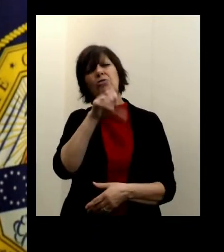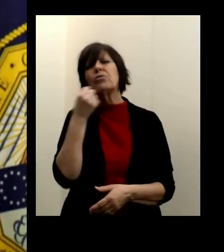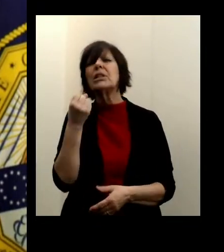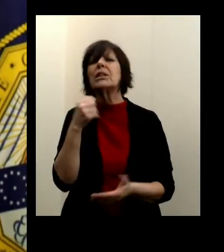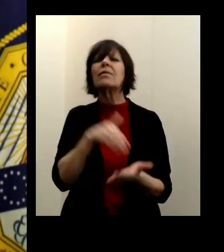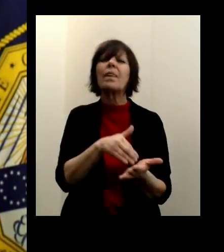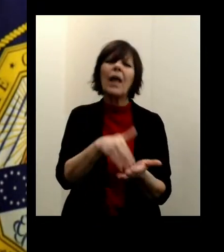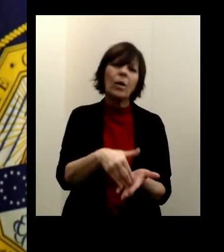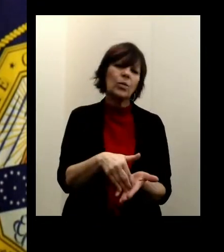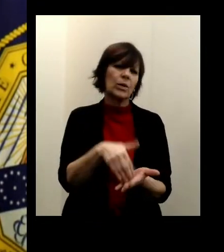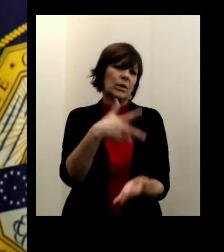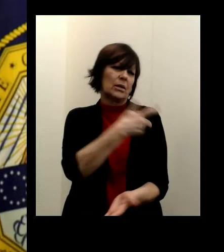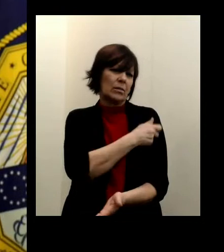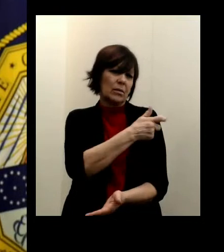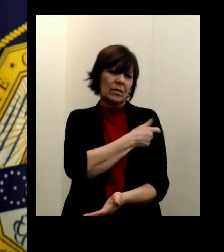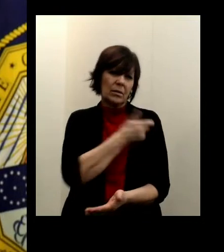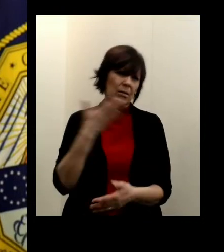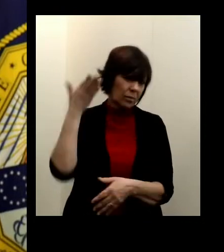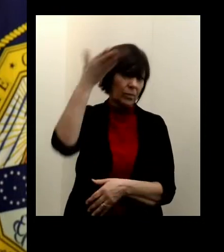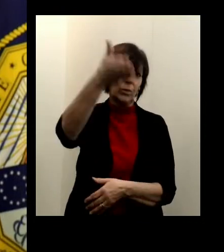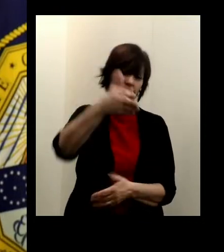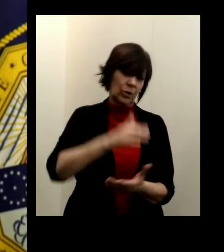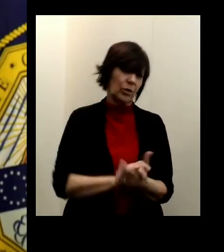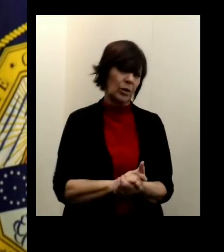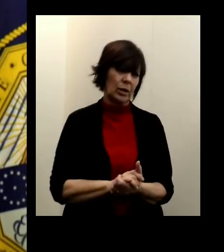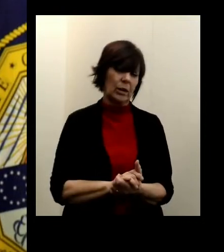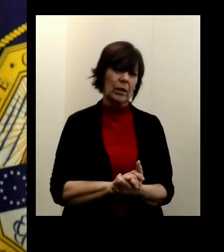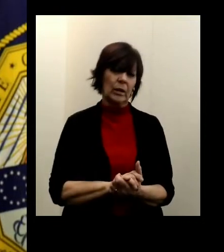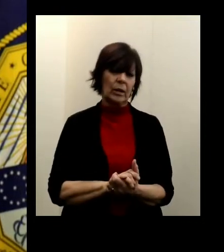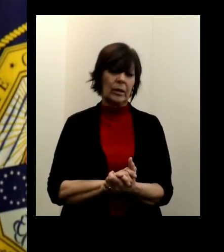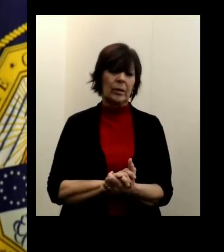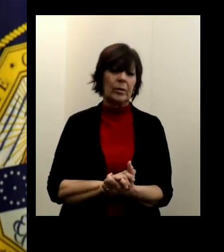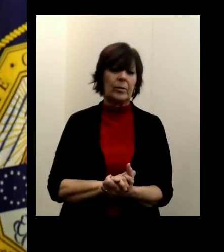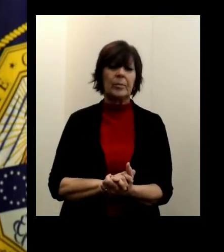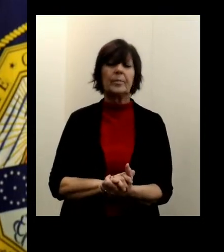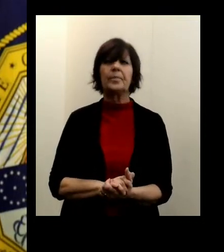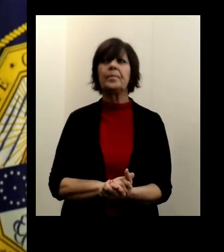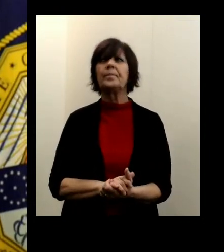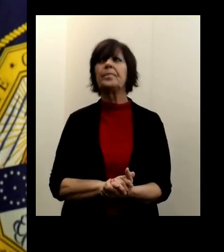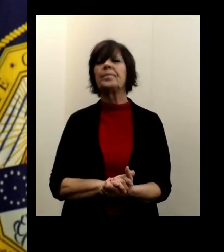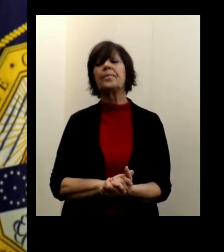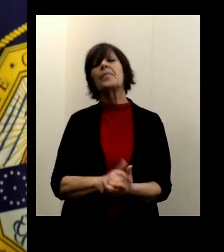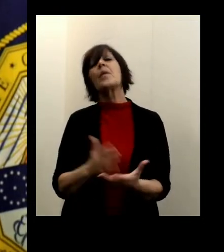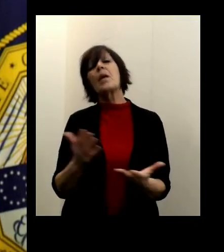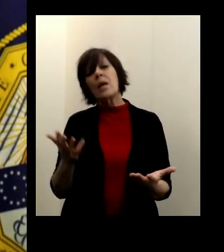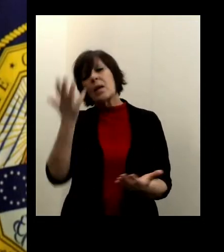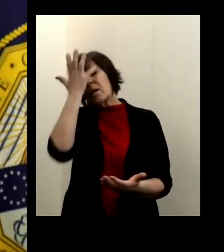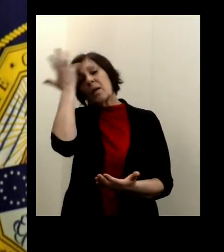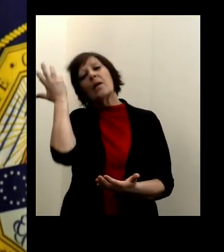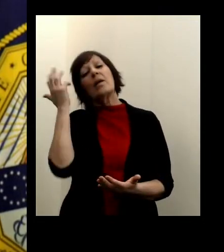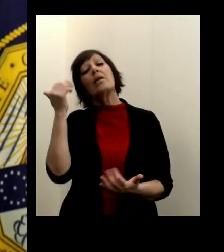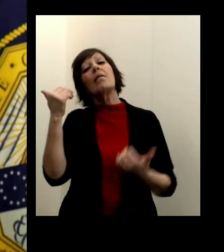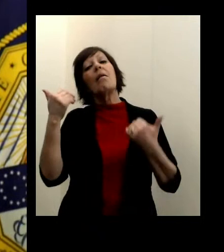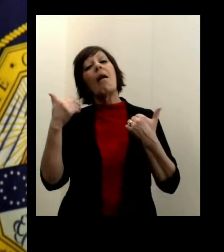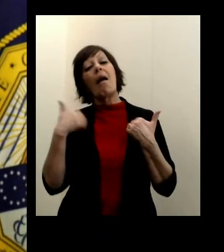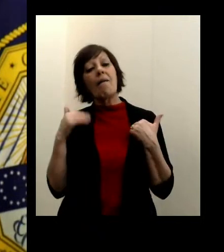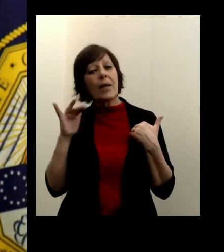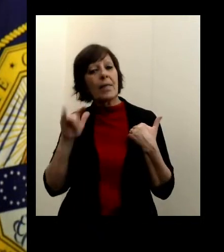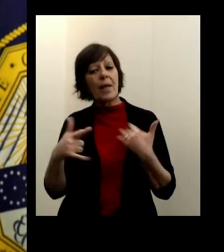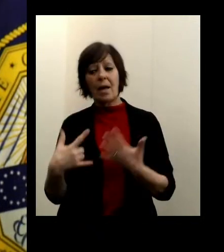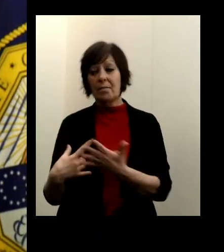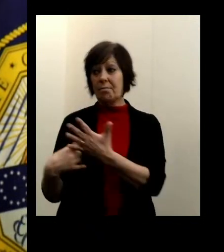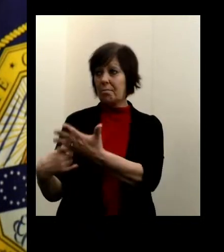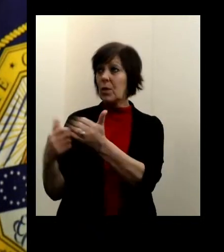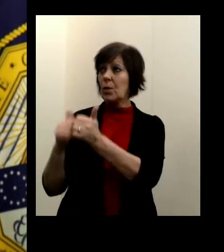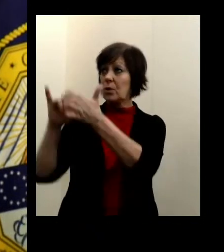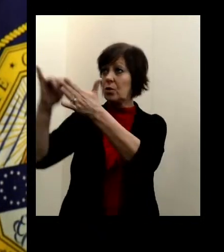of thousands of doses in the future as we inoculate and vaccinate the general public. So having had conversations with New York State,